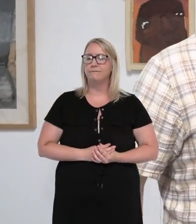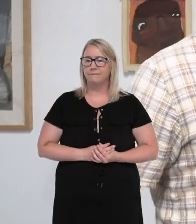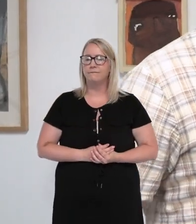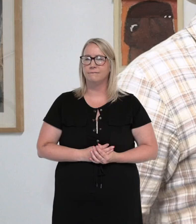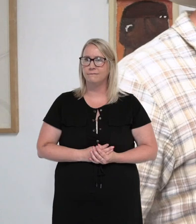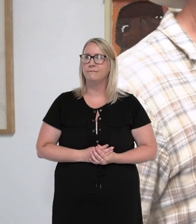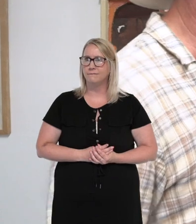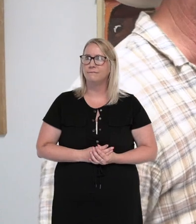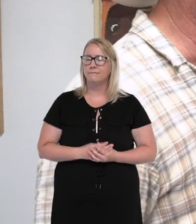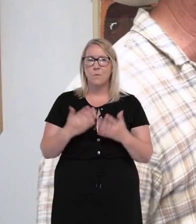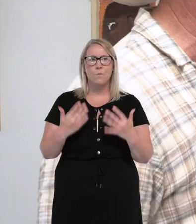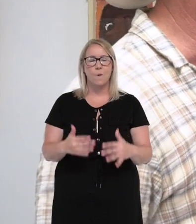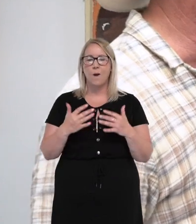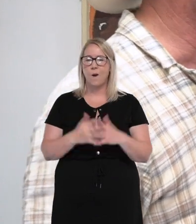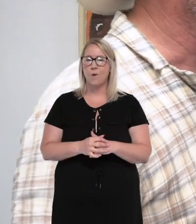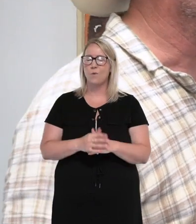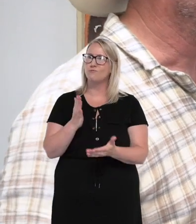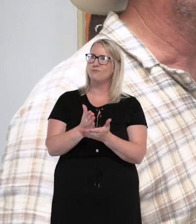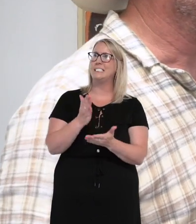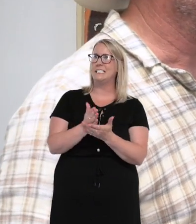I guess it shows how